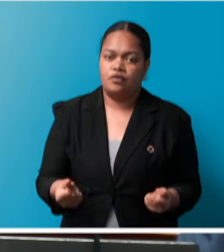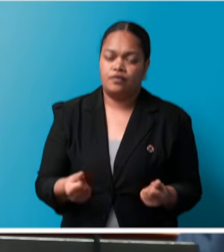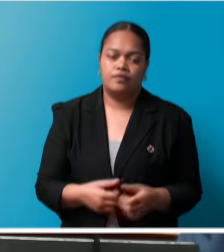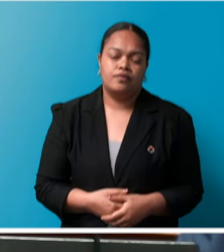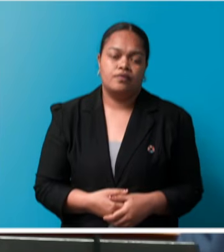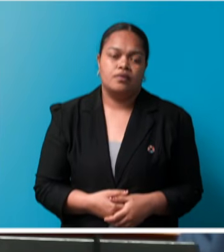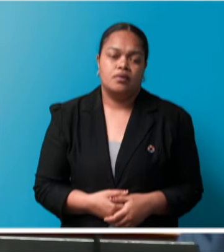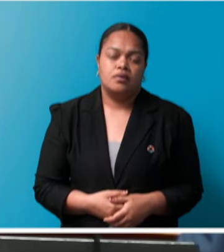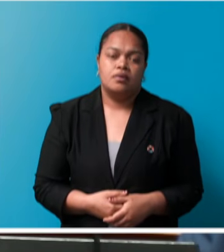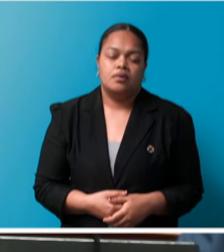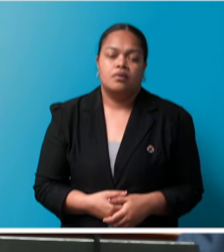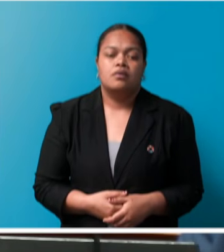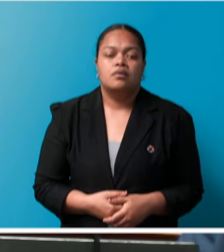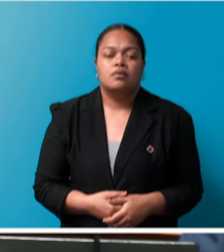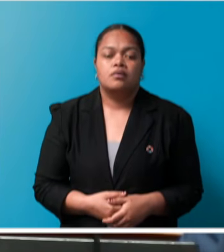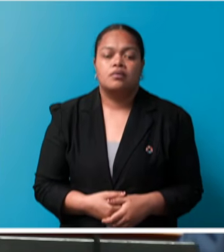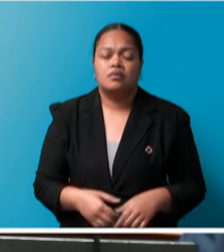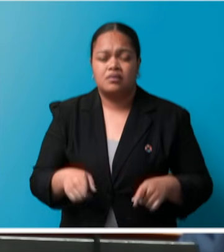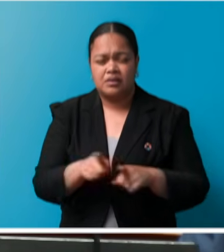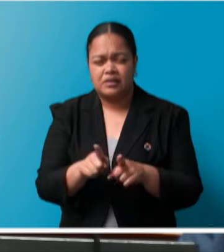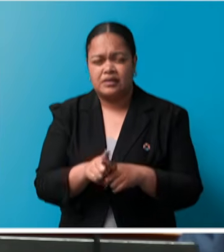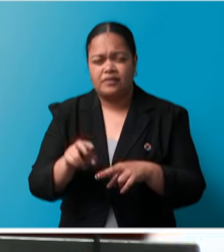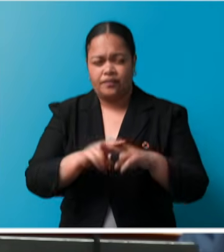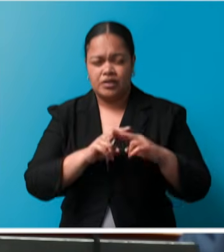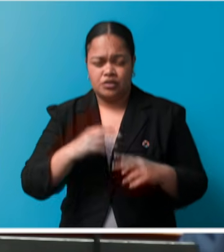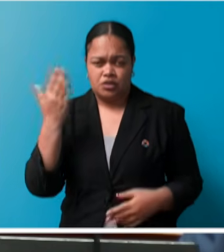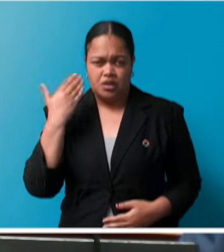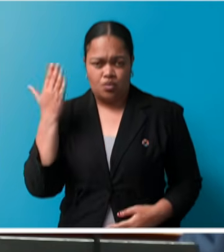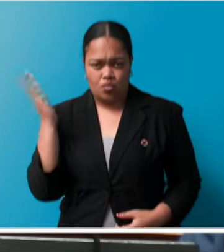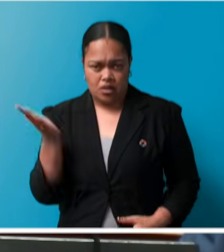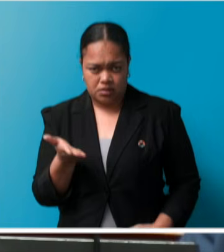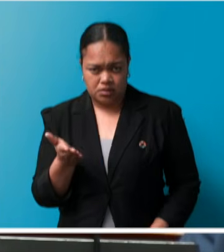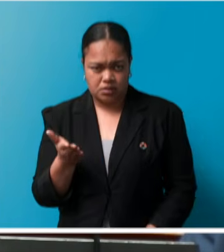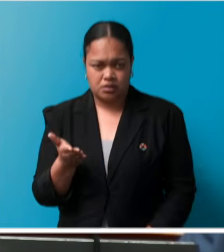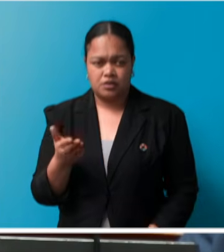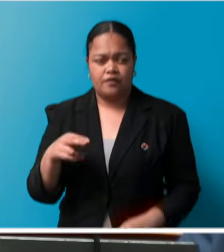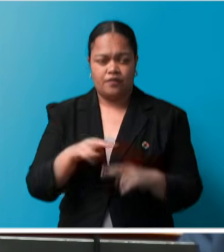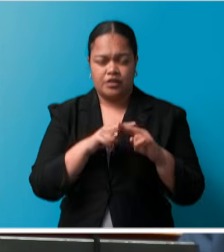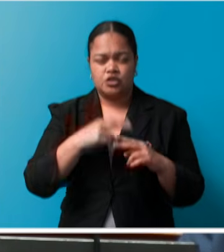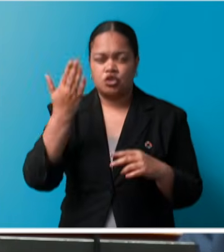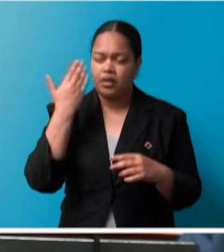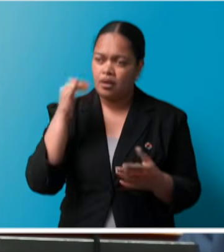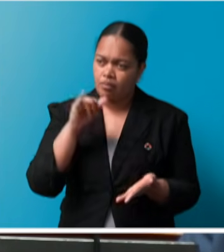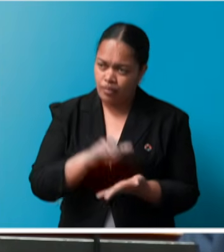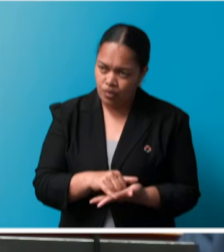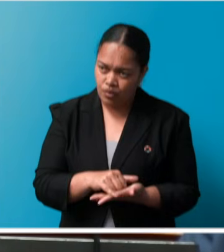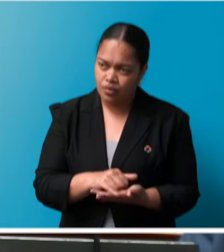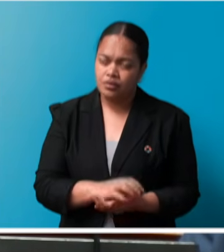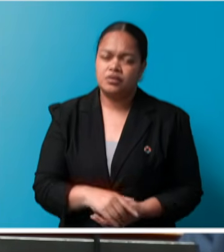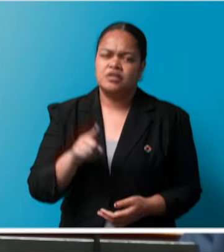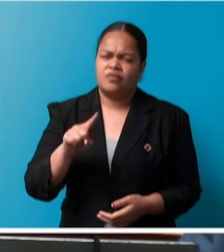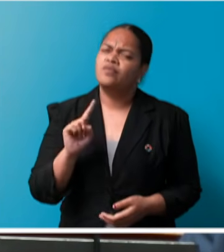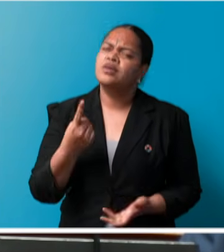Even major operators such as Fiji Airways, Fiji Airports acknowledged that this was the first